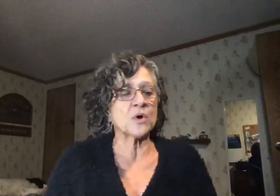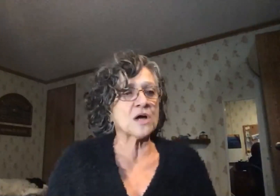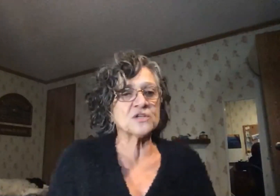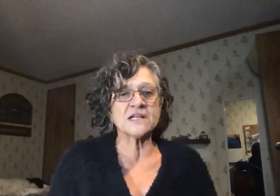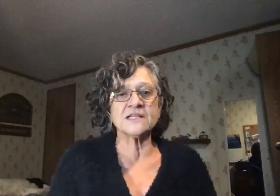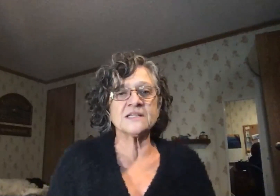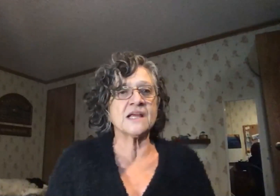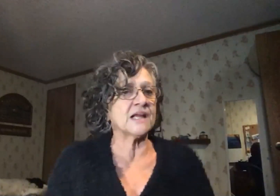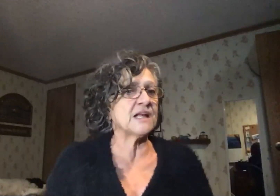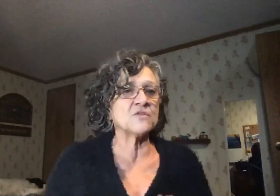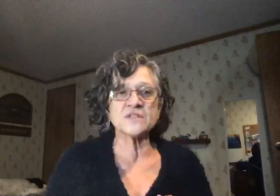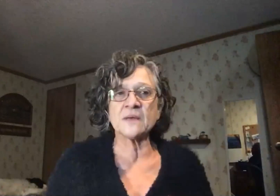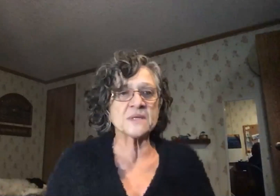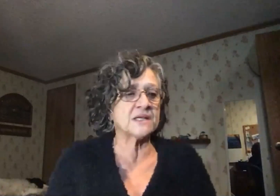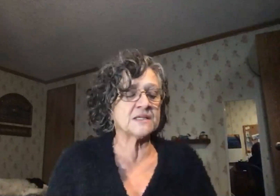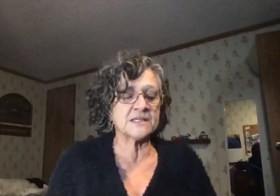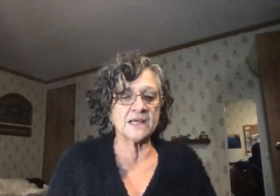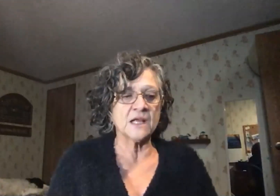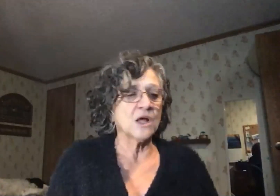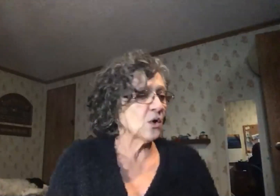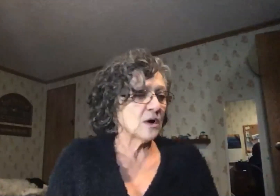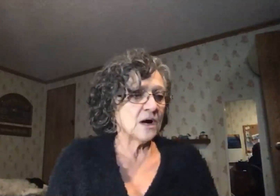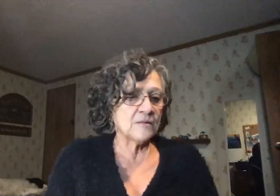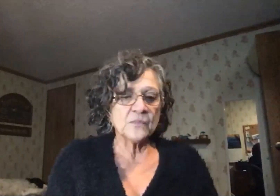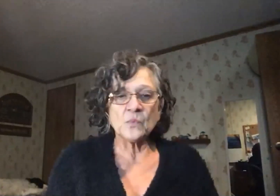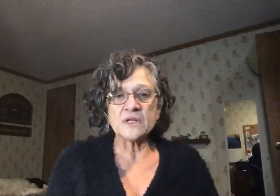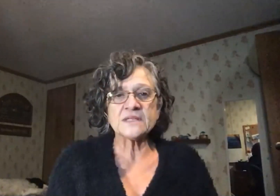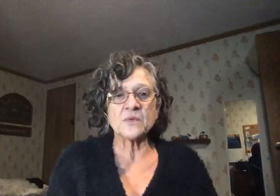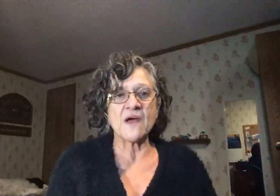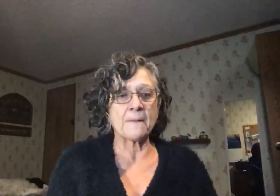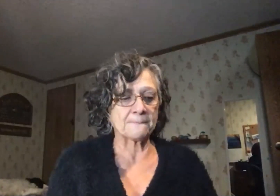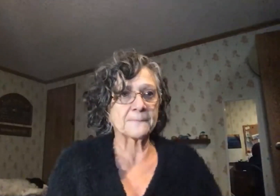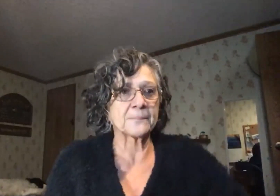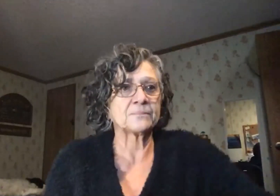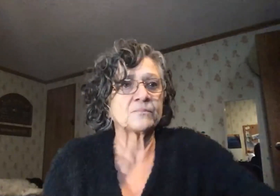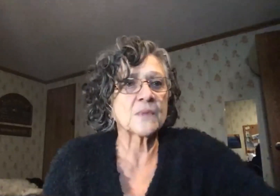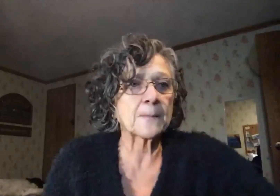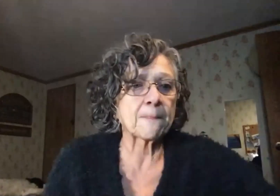any precautions I need to take, any other steps I need to take. What do you see with that?